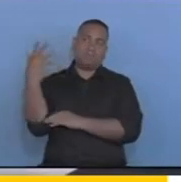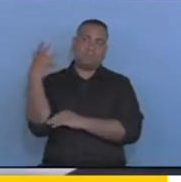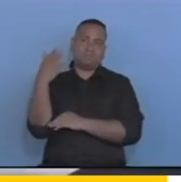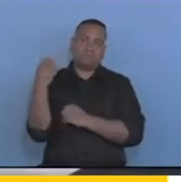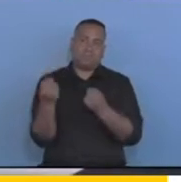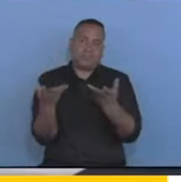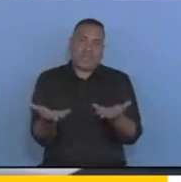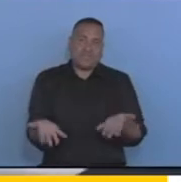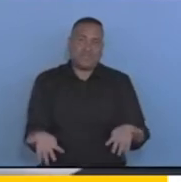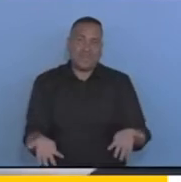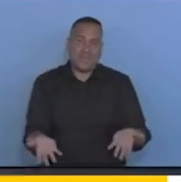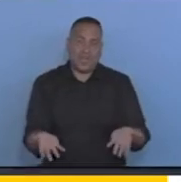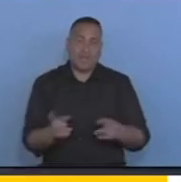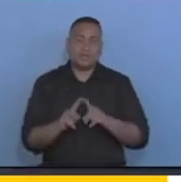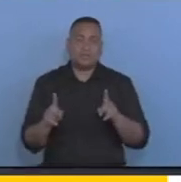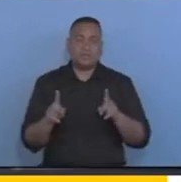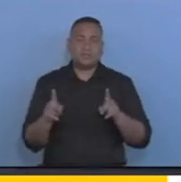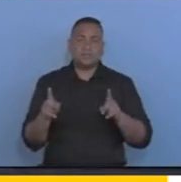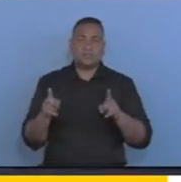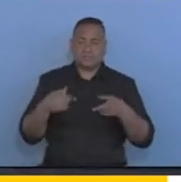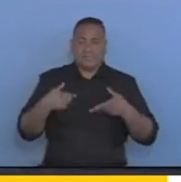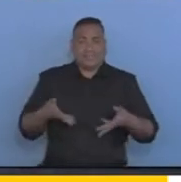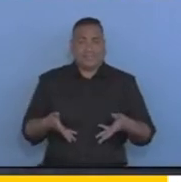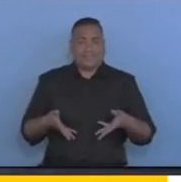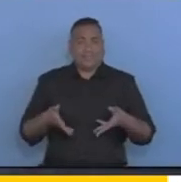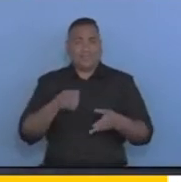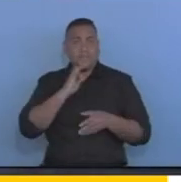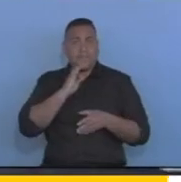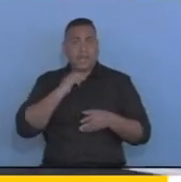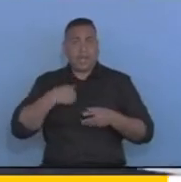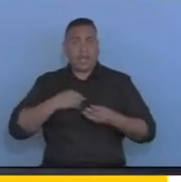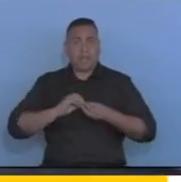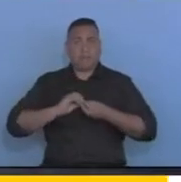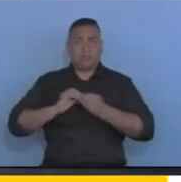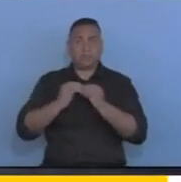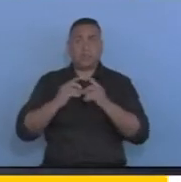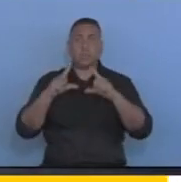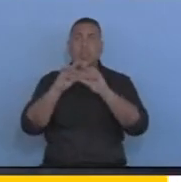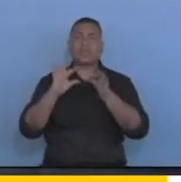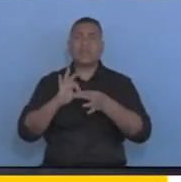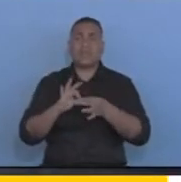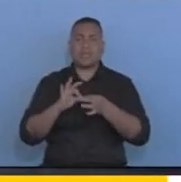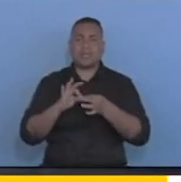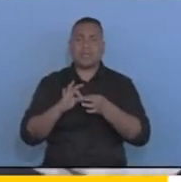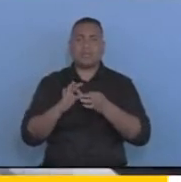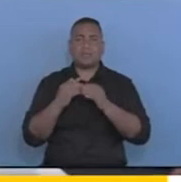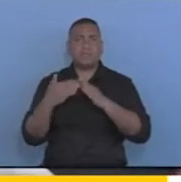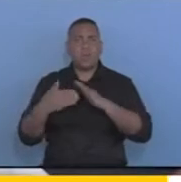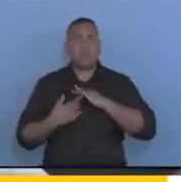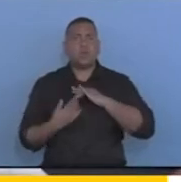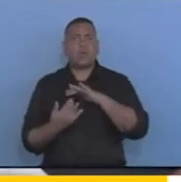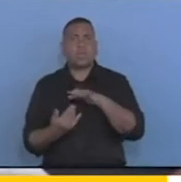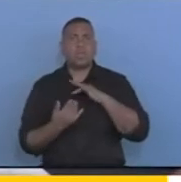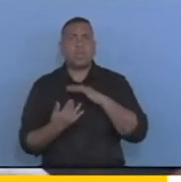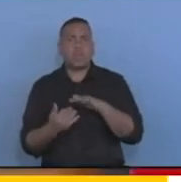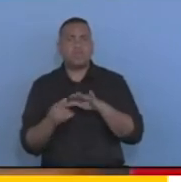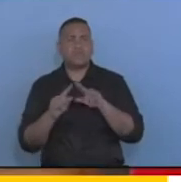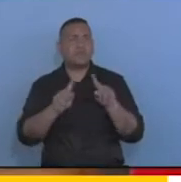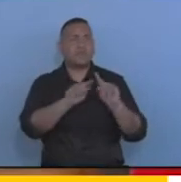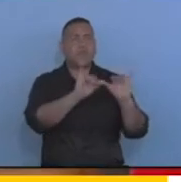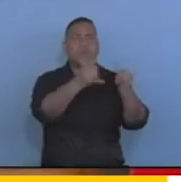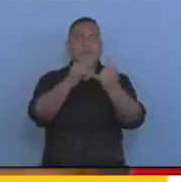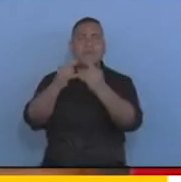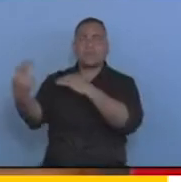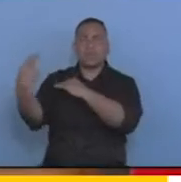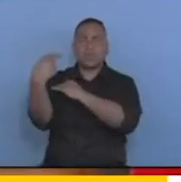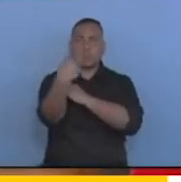makes Northlink students so desirable. Two different sectors. Yes. Sought-after students, because they are equipped